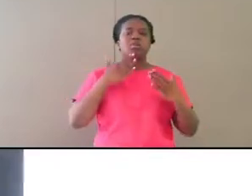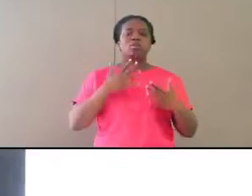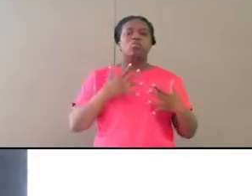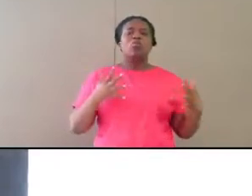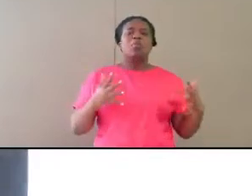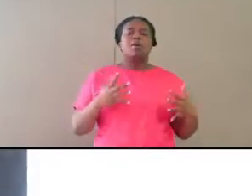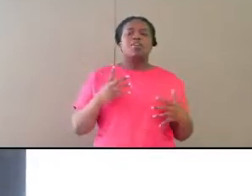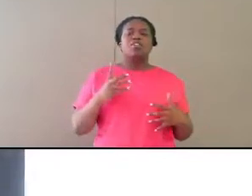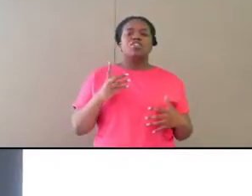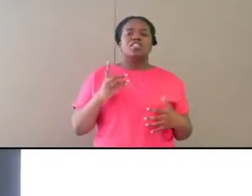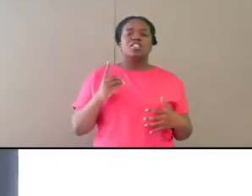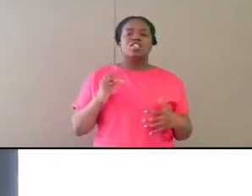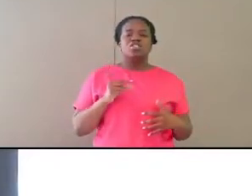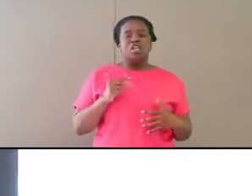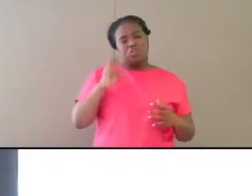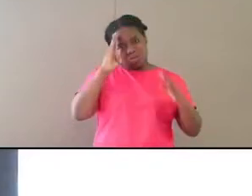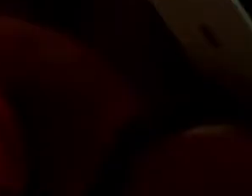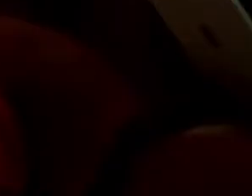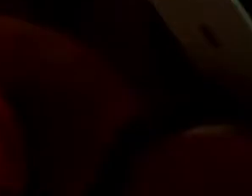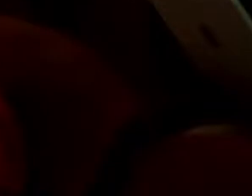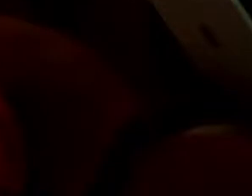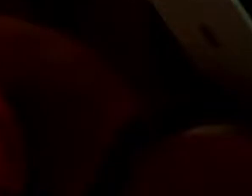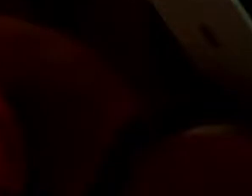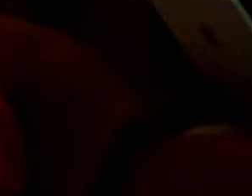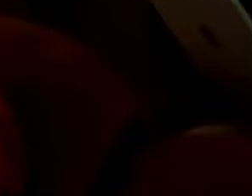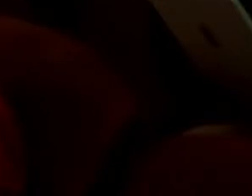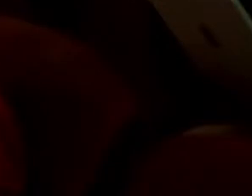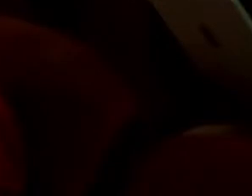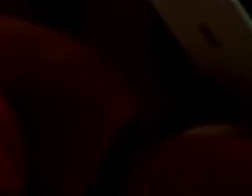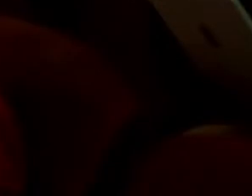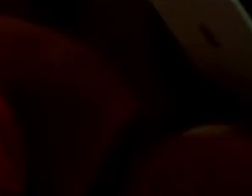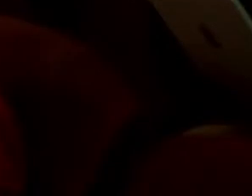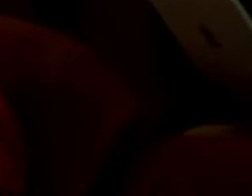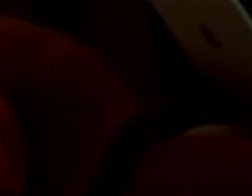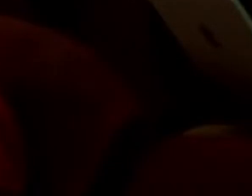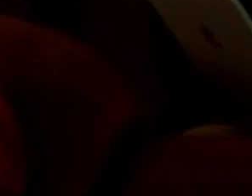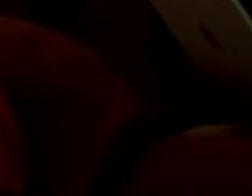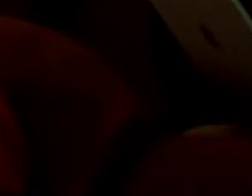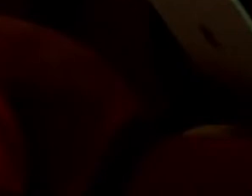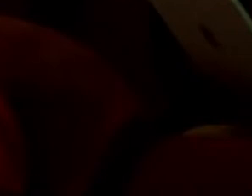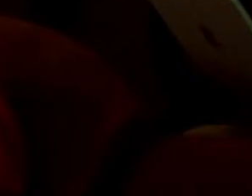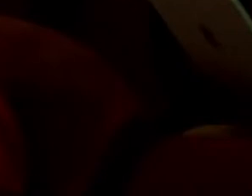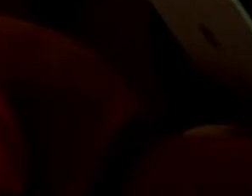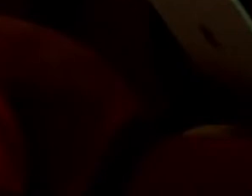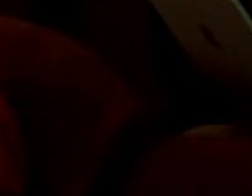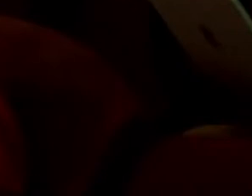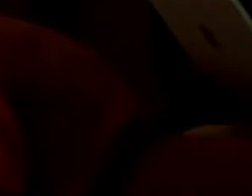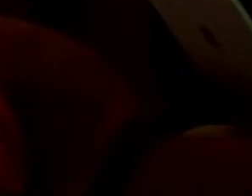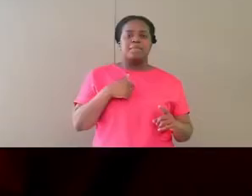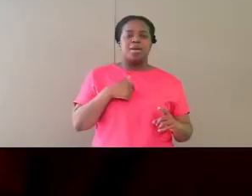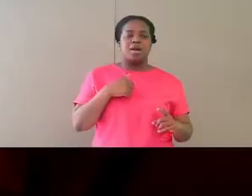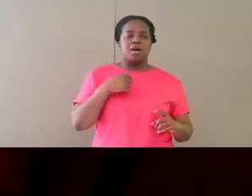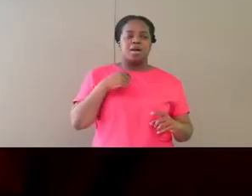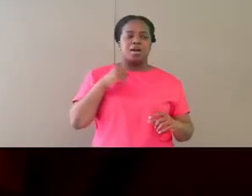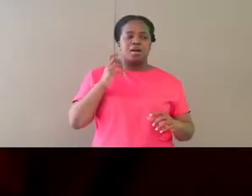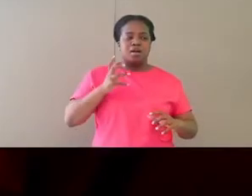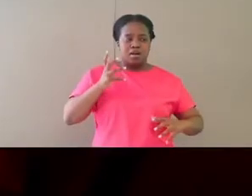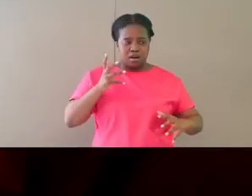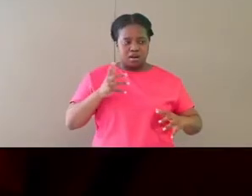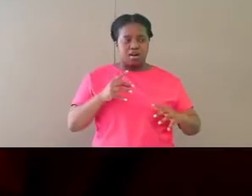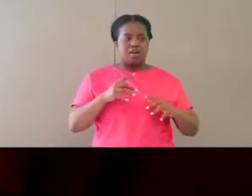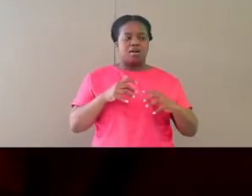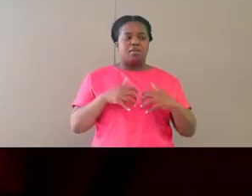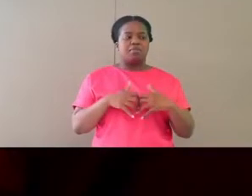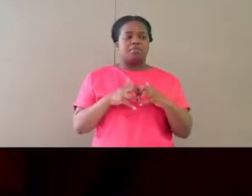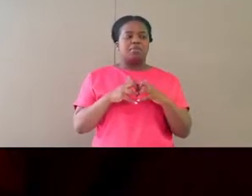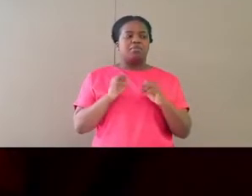Diji. Dumalang, everyone. Dunumi Dibedi from my starter foundation. You asked us to